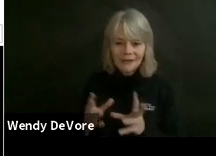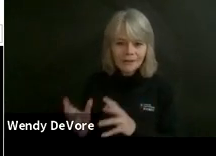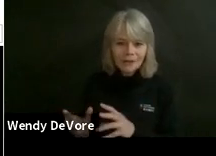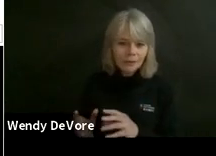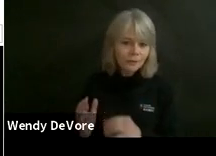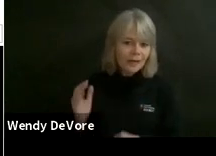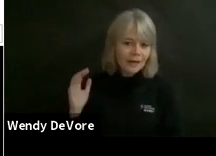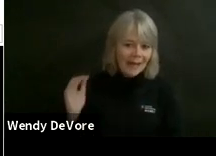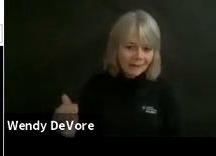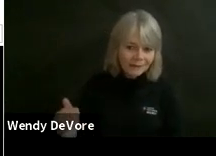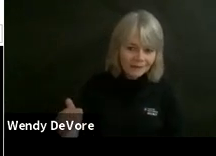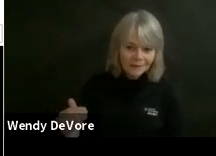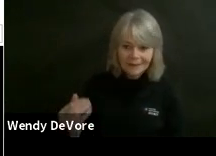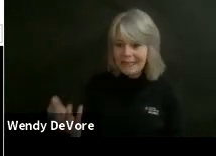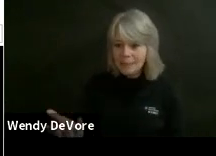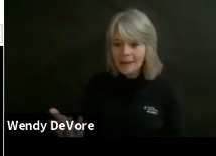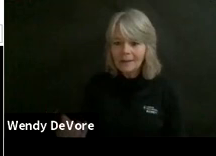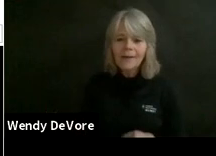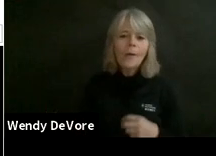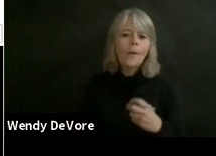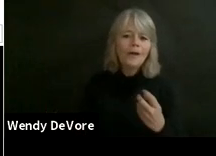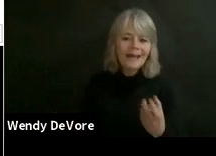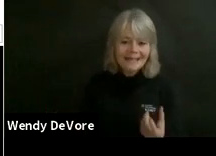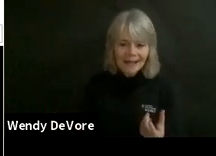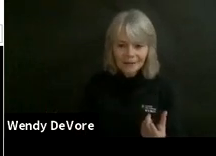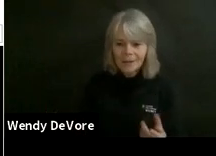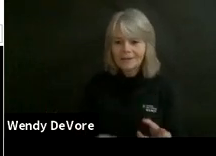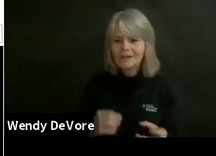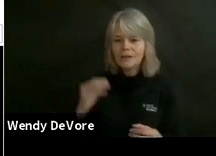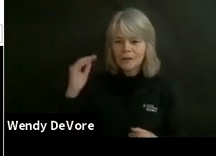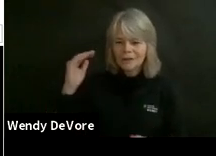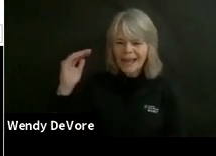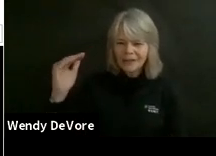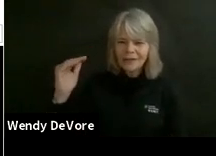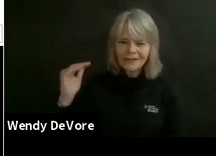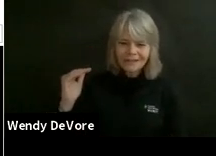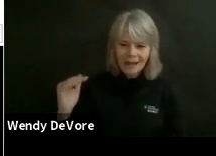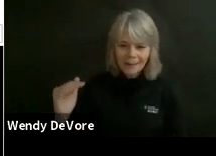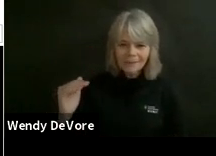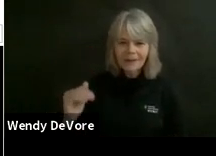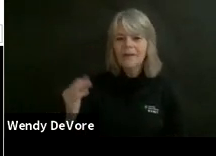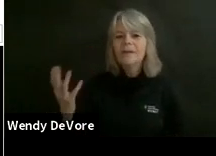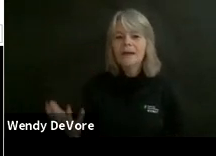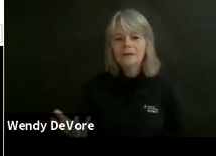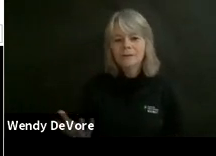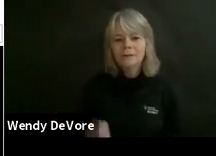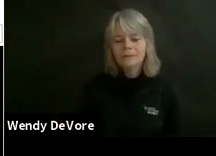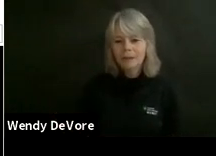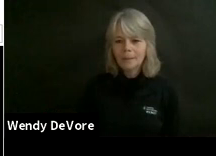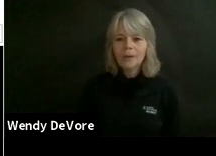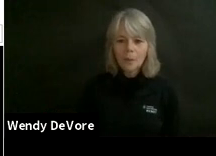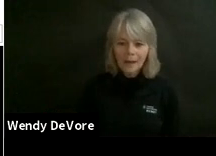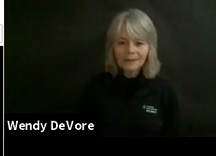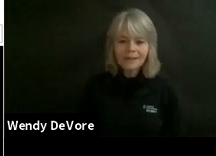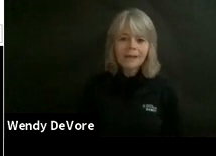sure that the individual knows how to access email or a text message, you know, there's extra steps that zoom